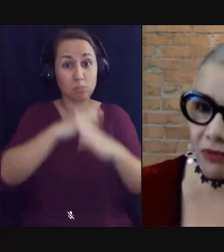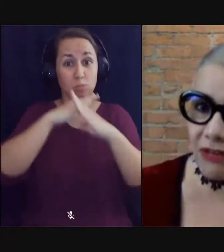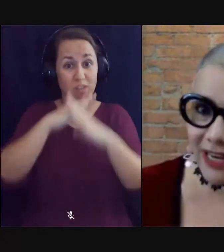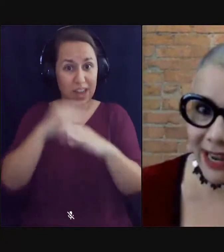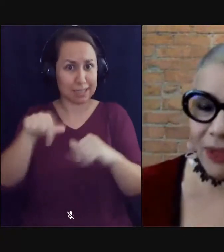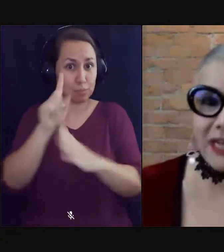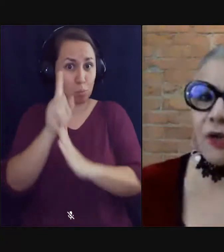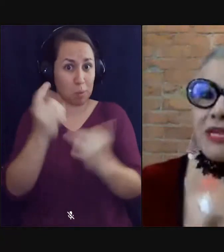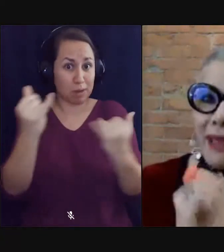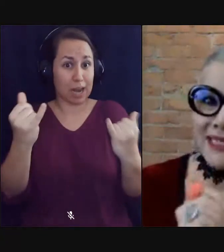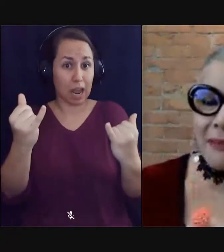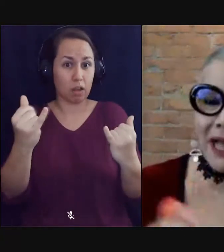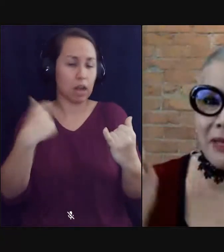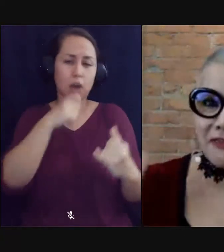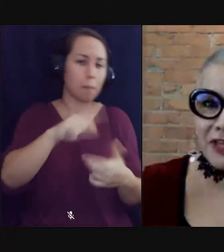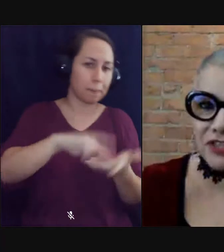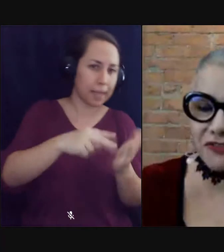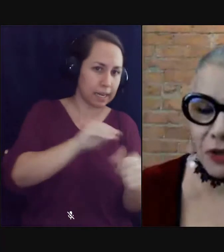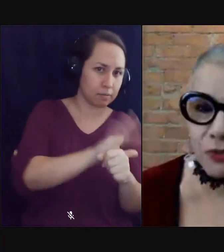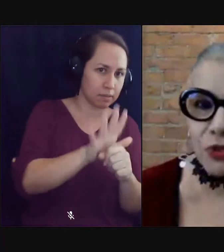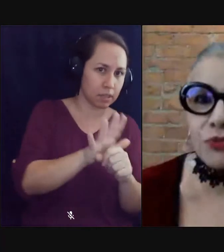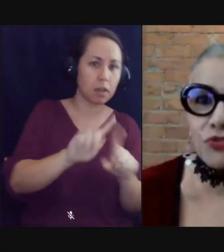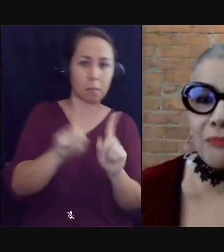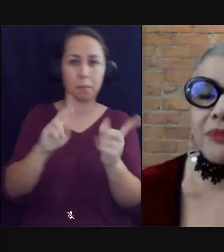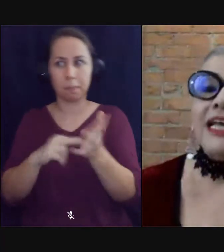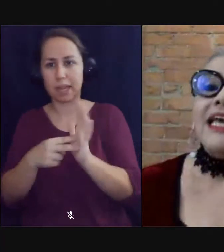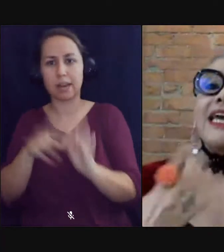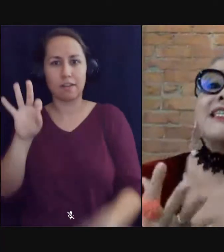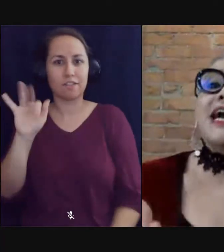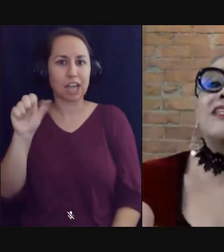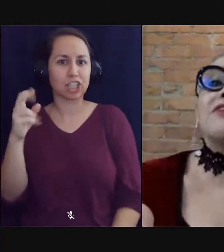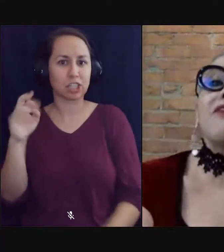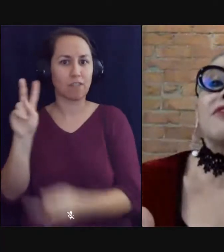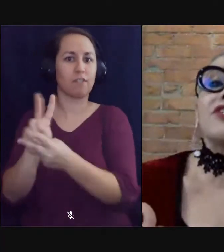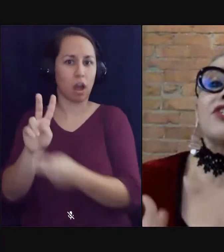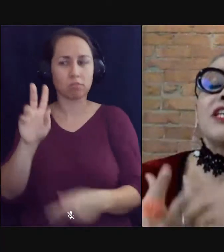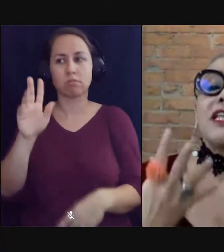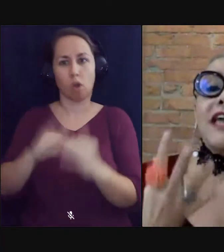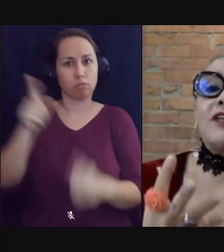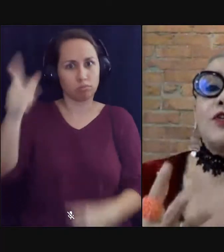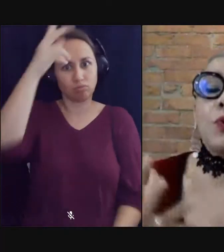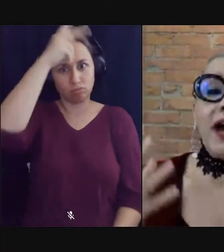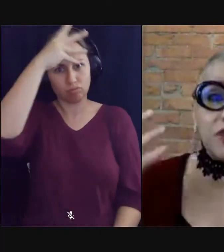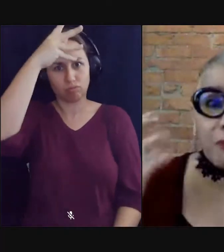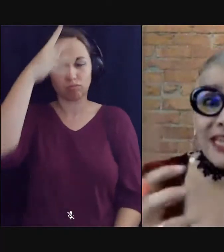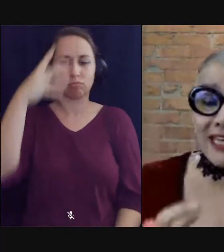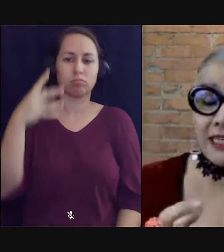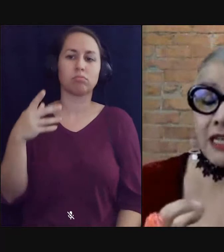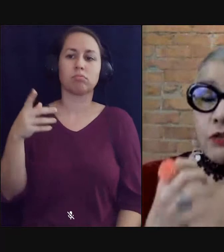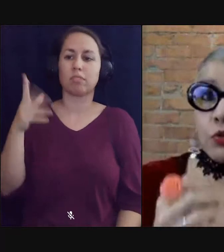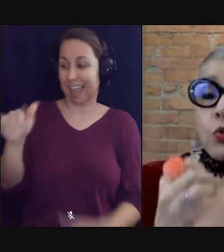that we're in right now, and I don't mean a pandemic, I mean a fascist fuck called Donald Trump, is the kind of coverage that you have